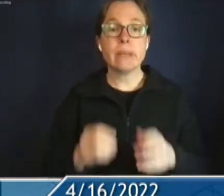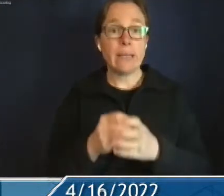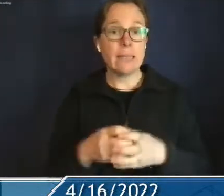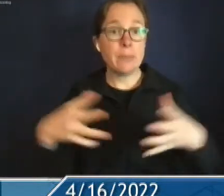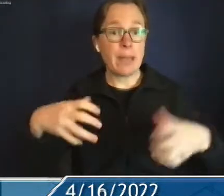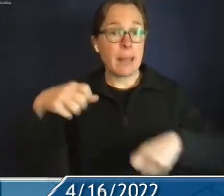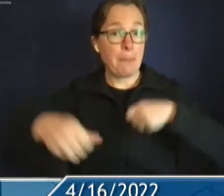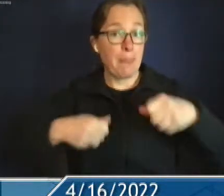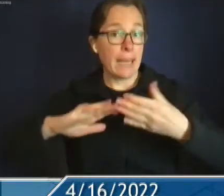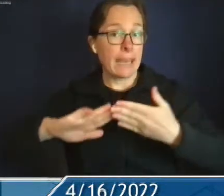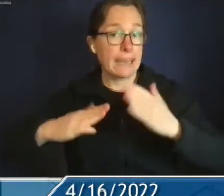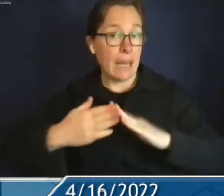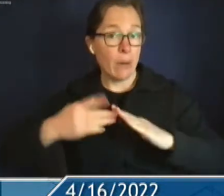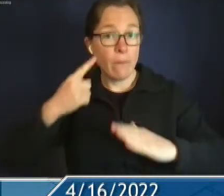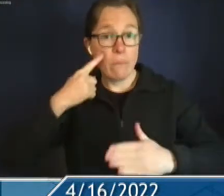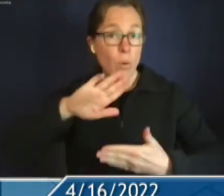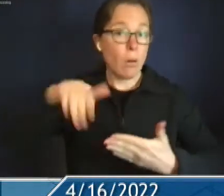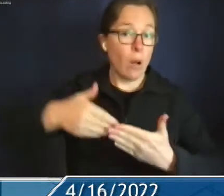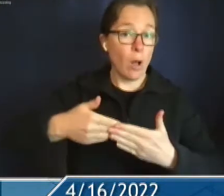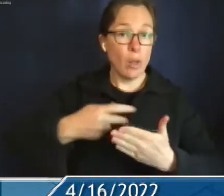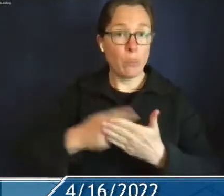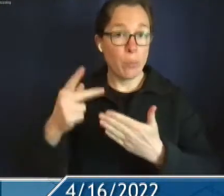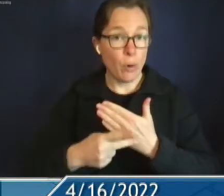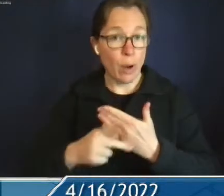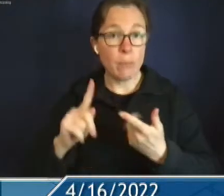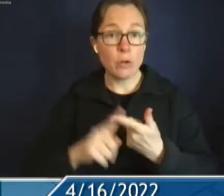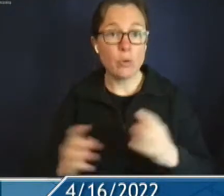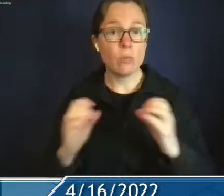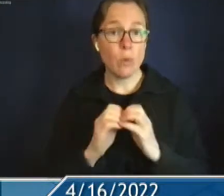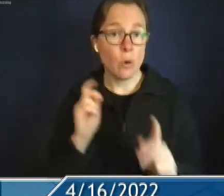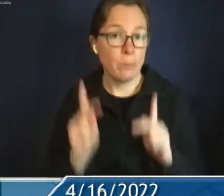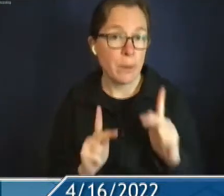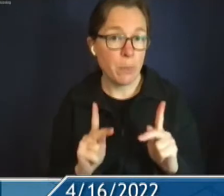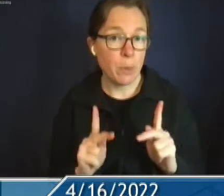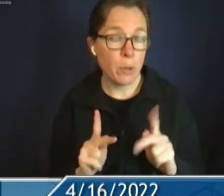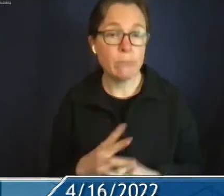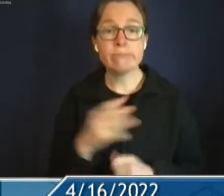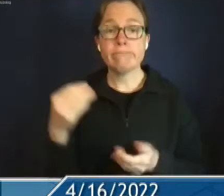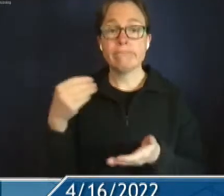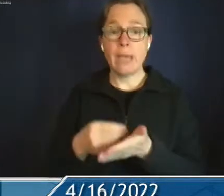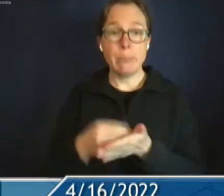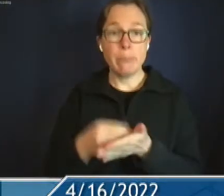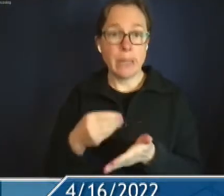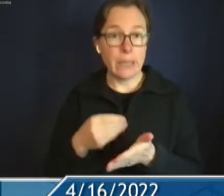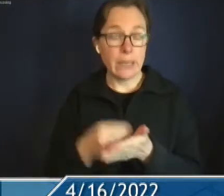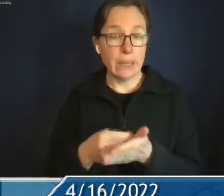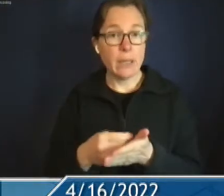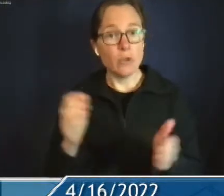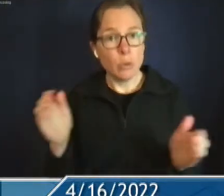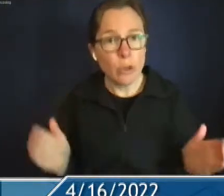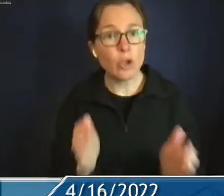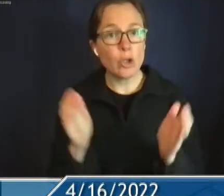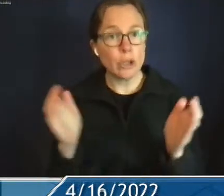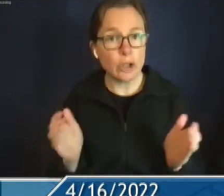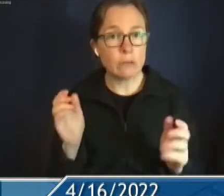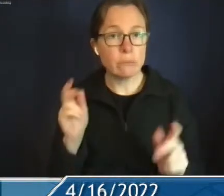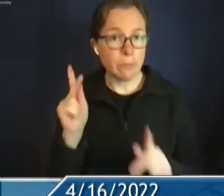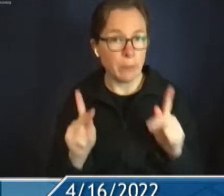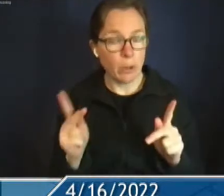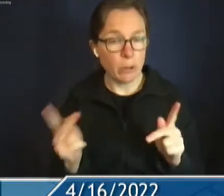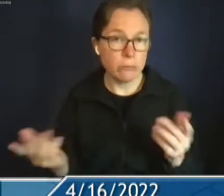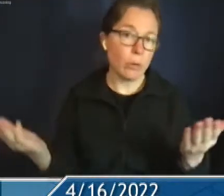Town for All program to more Portlanders and fund outreach and encouragement programs. And finally, working with the